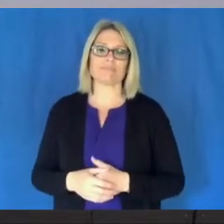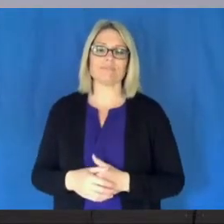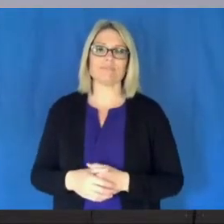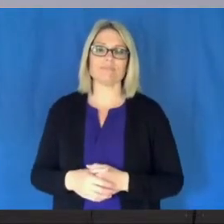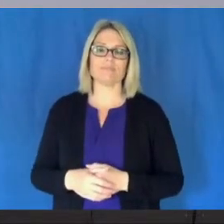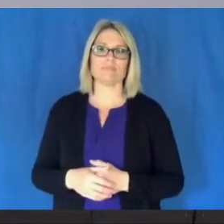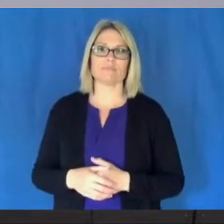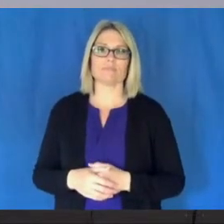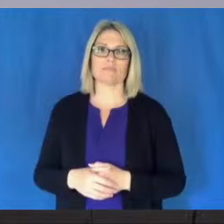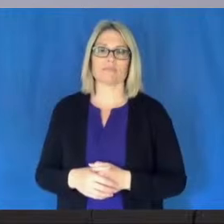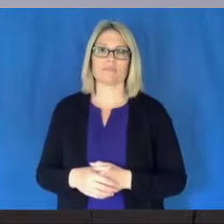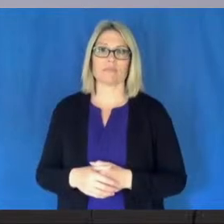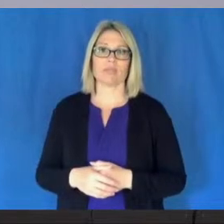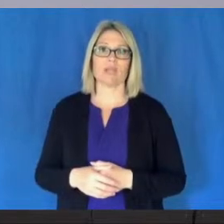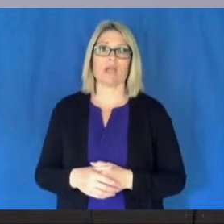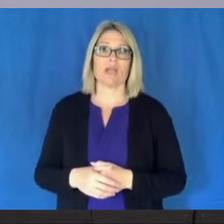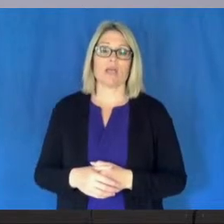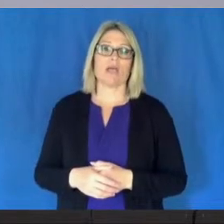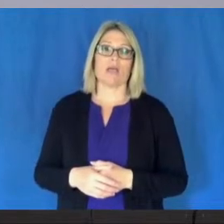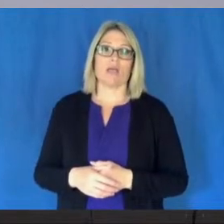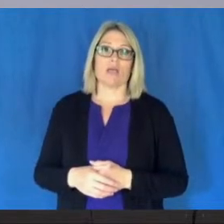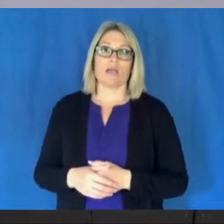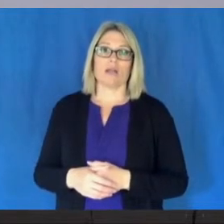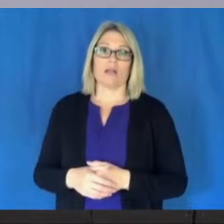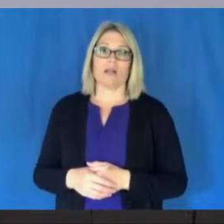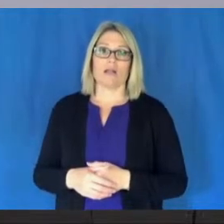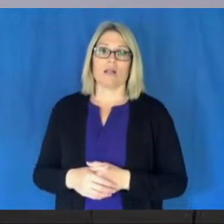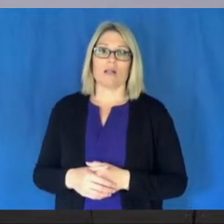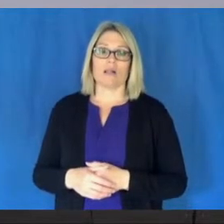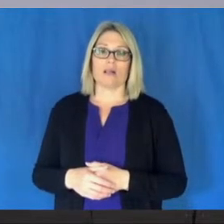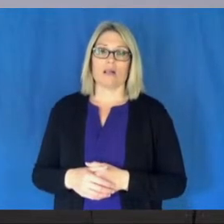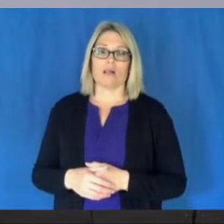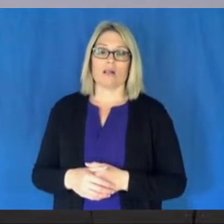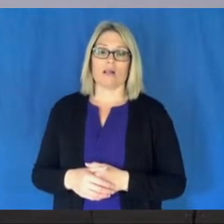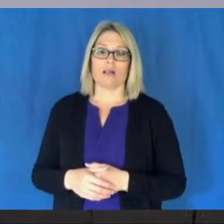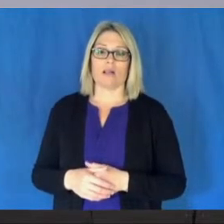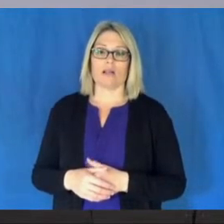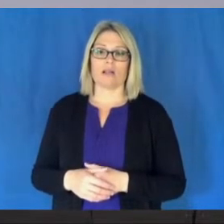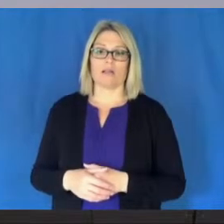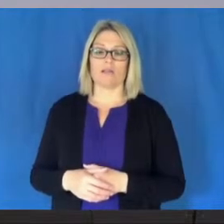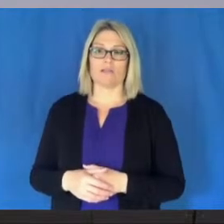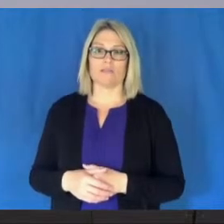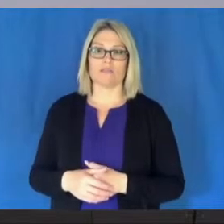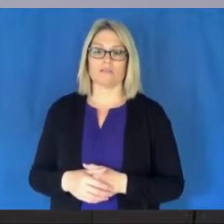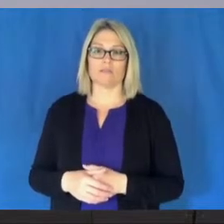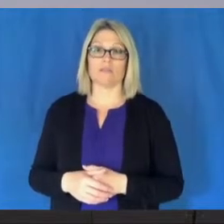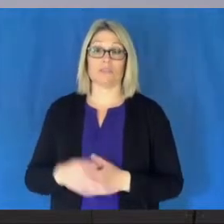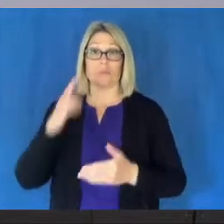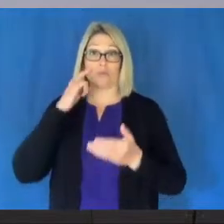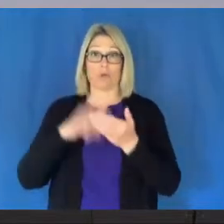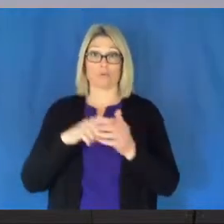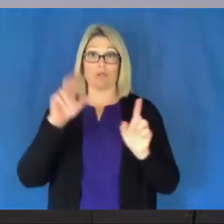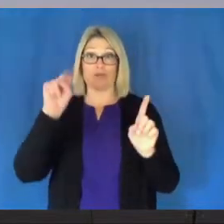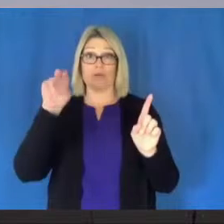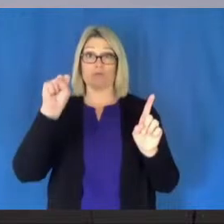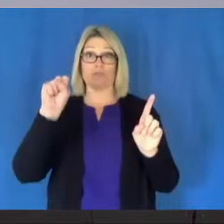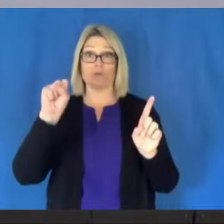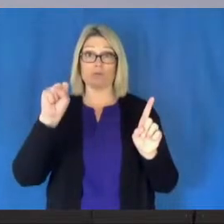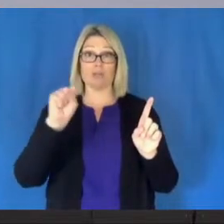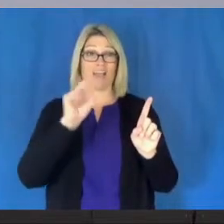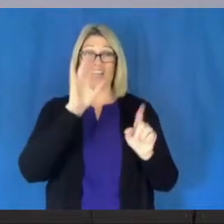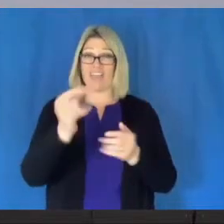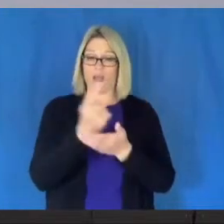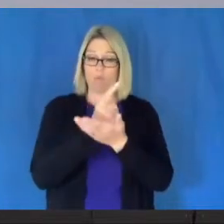so that is a discussion. We are conscious of the fact that in Nova Scotia, things change so quickly within a